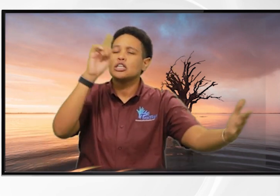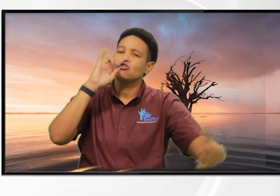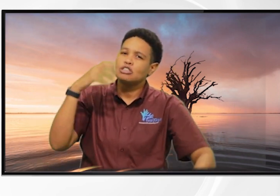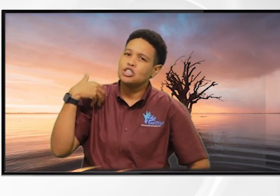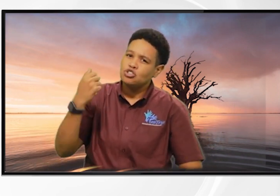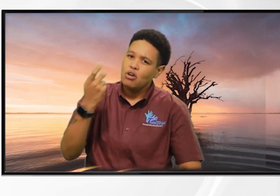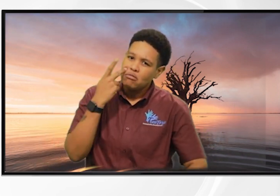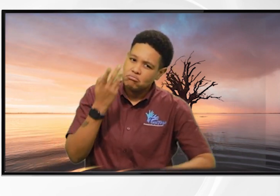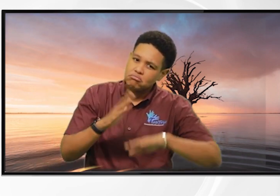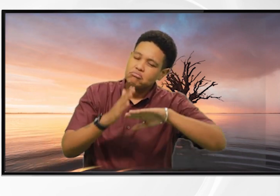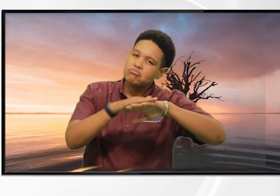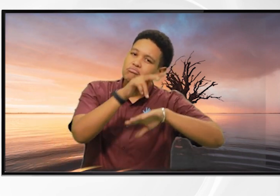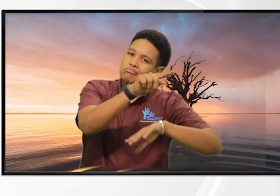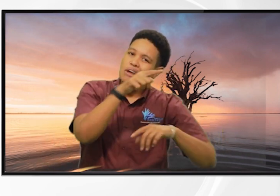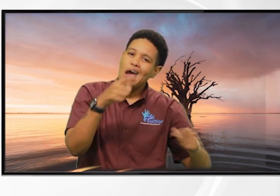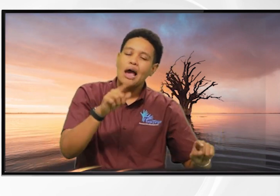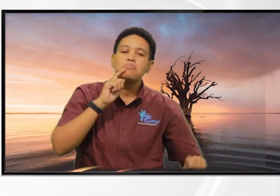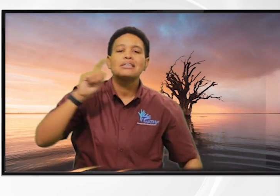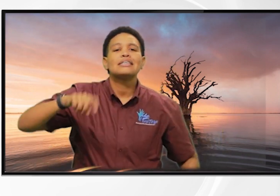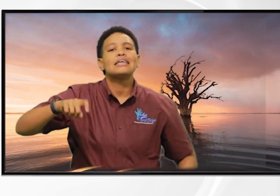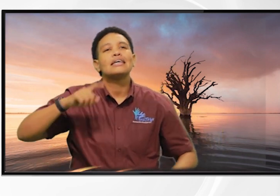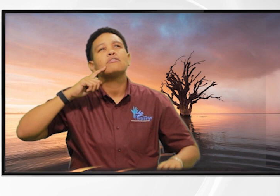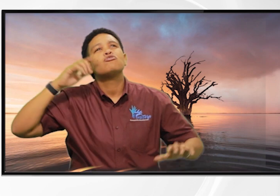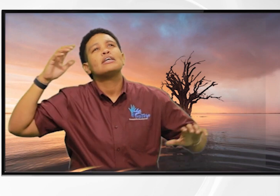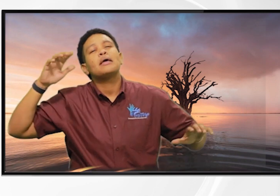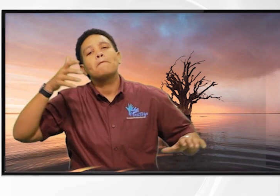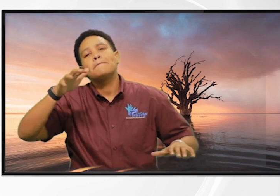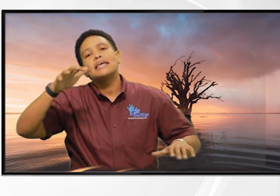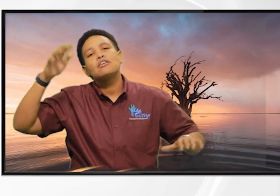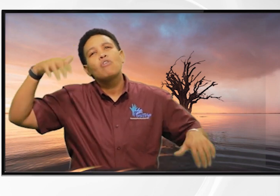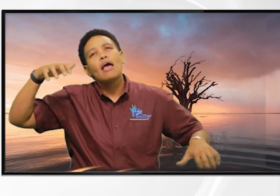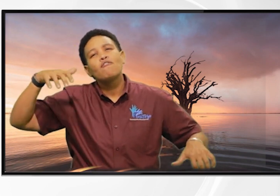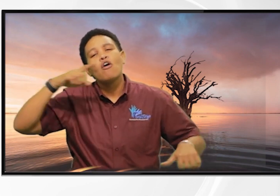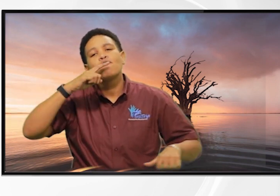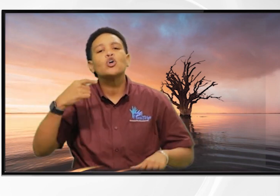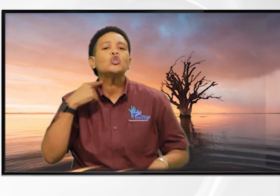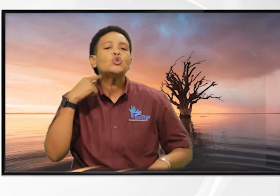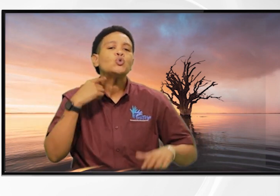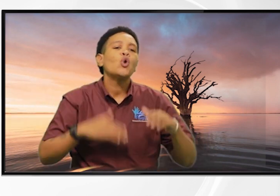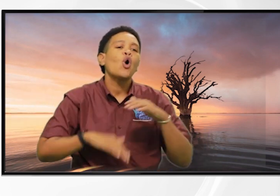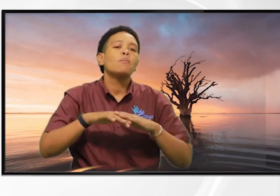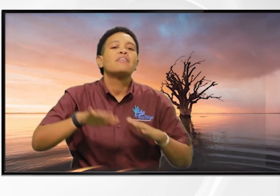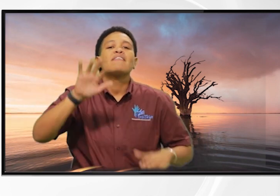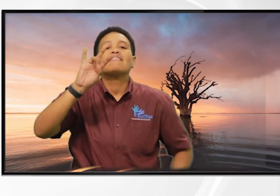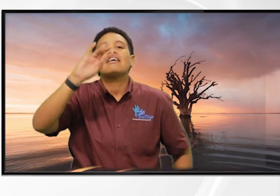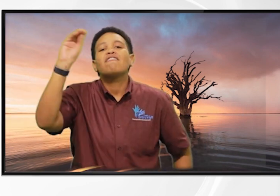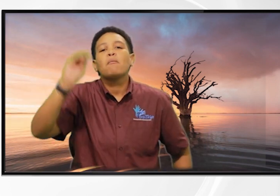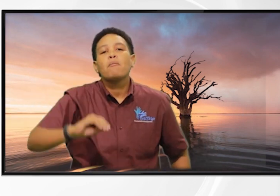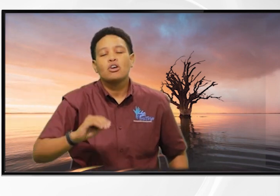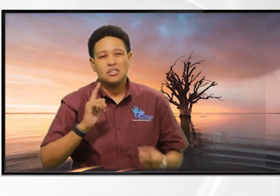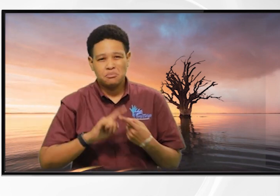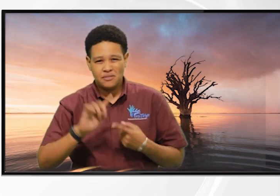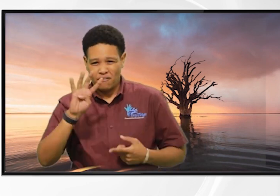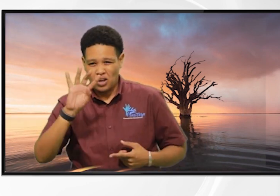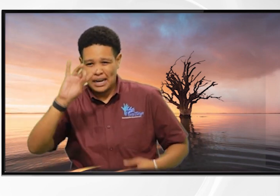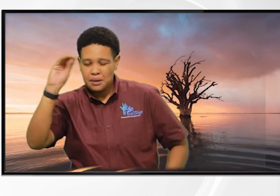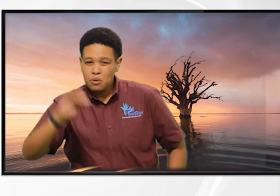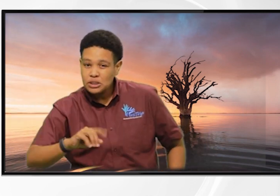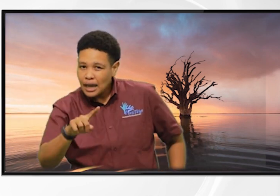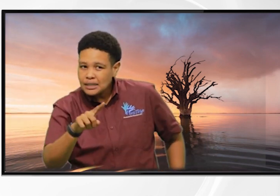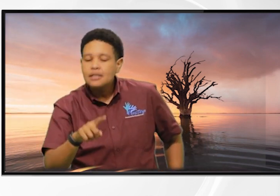strong increases in mean daily rainfall for June of up to 57% and